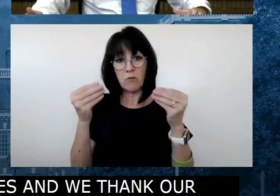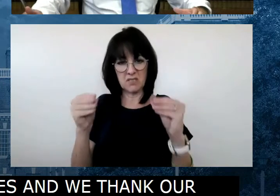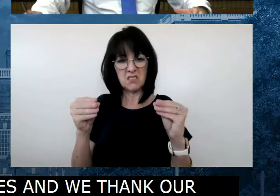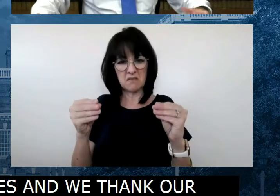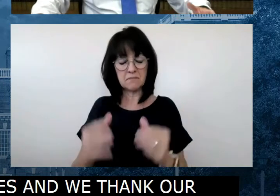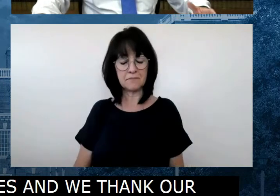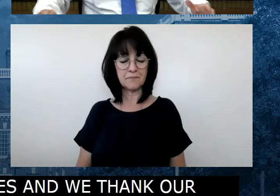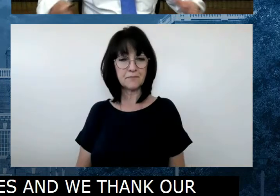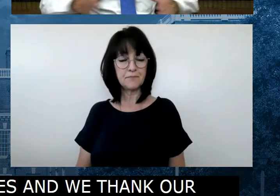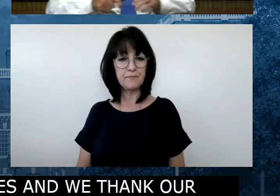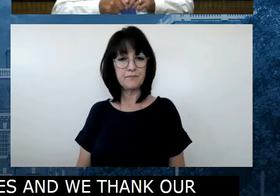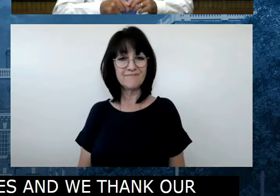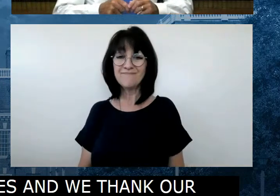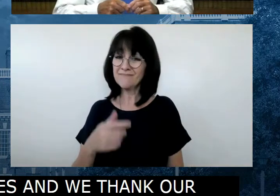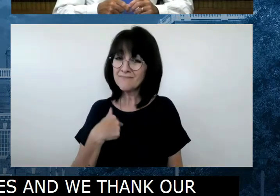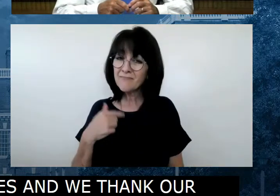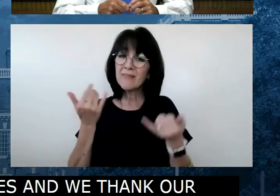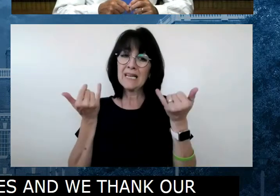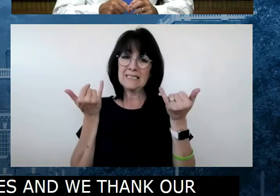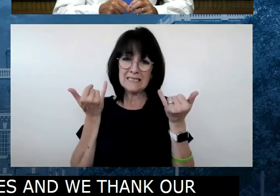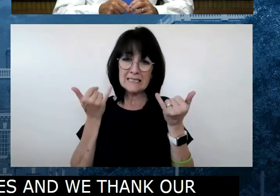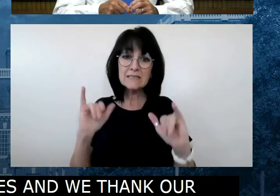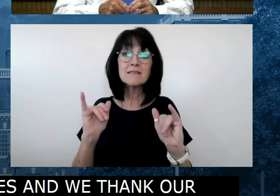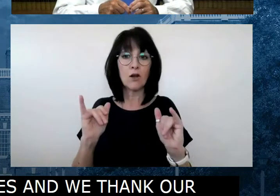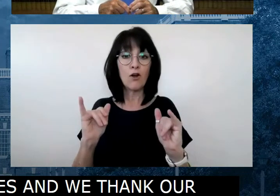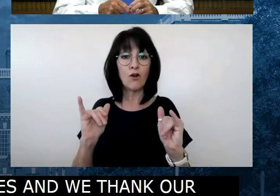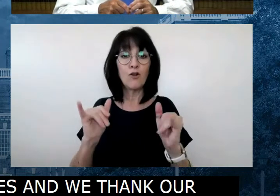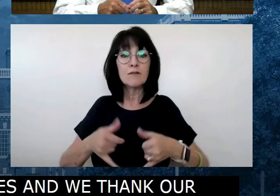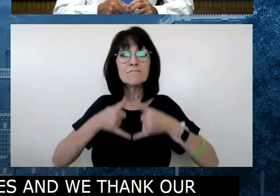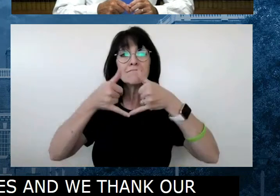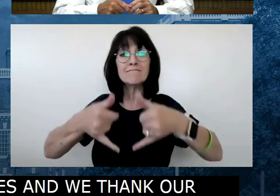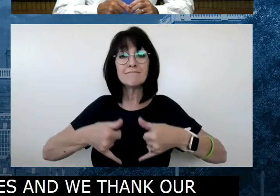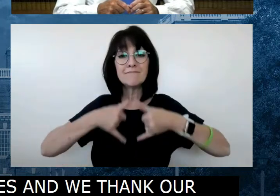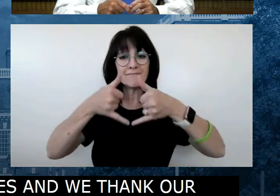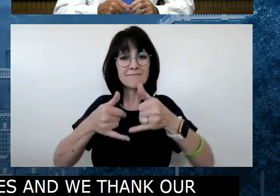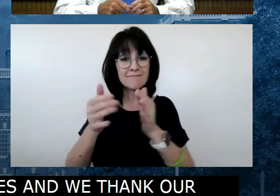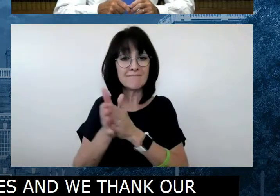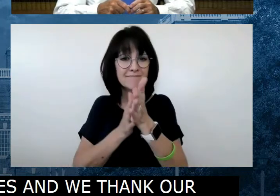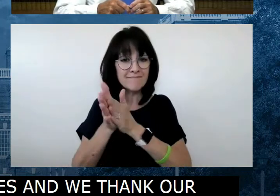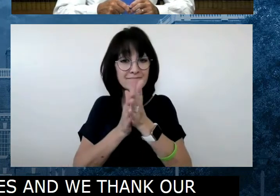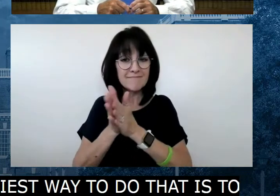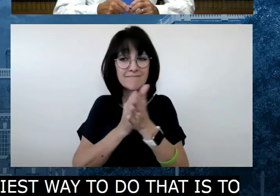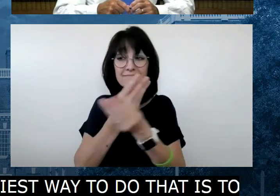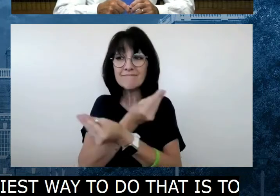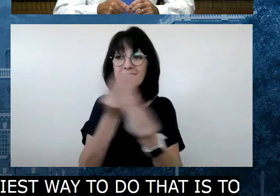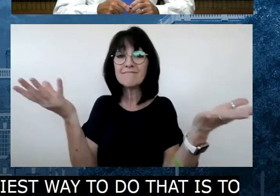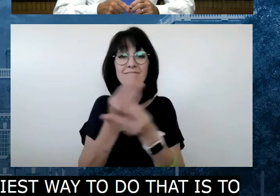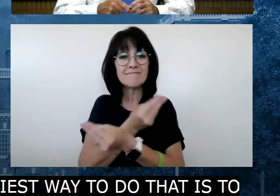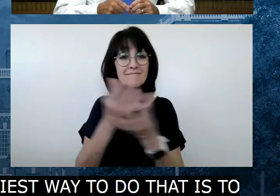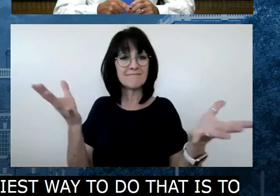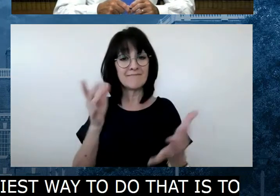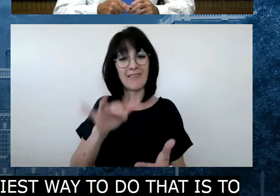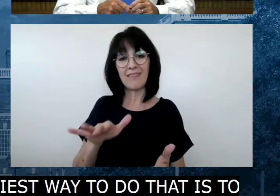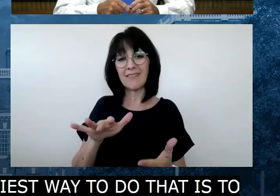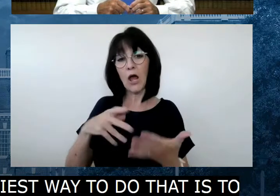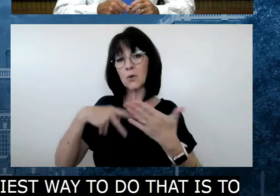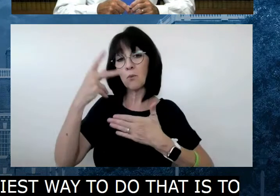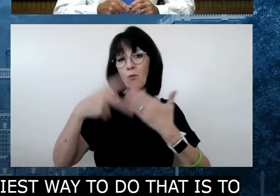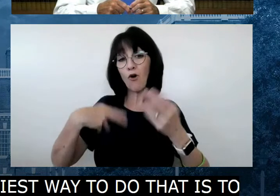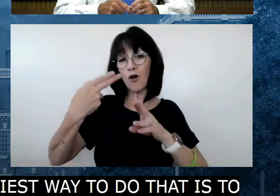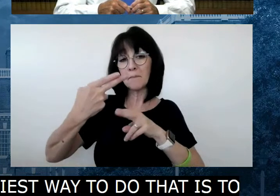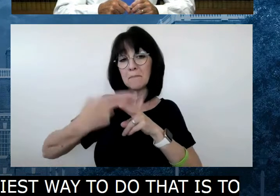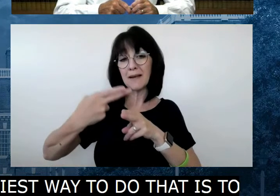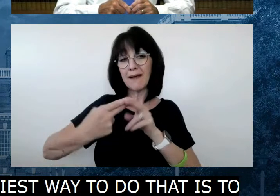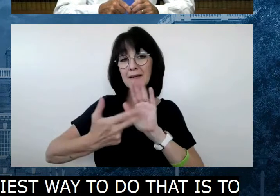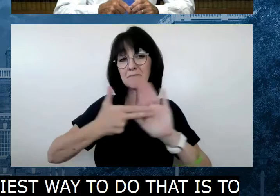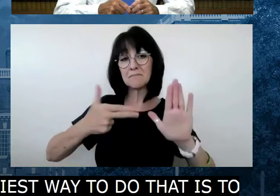focused on encouraging and incentivizing Delawareans to get vaccinated. Our DE Wins program is wrapping up this week,